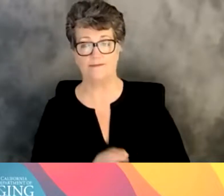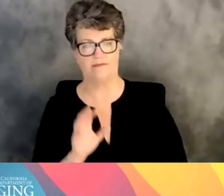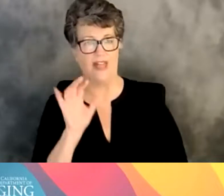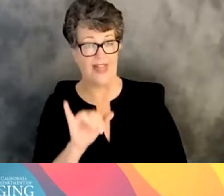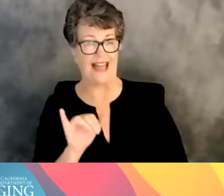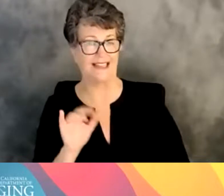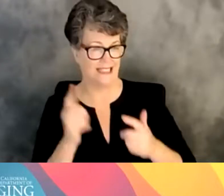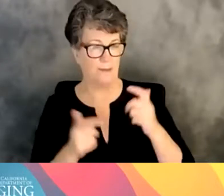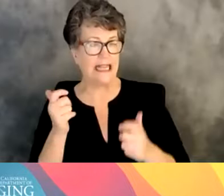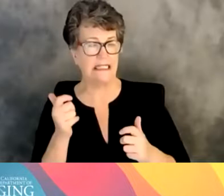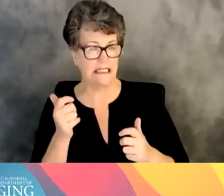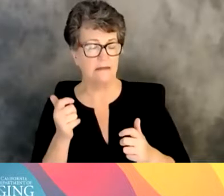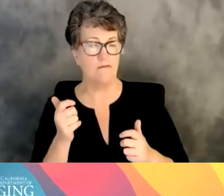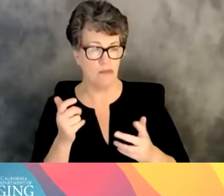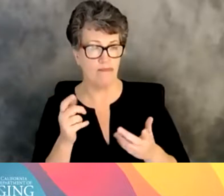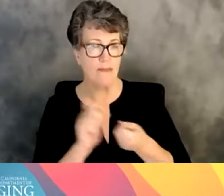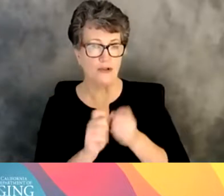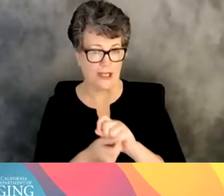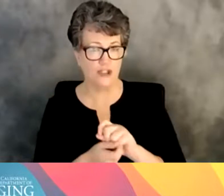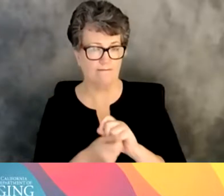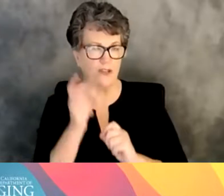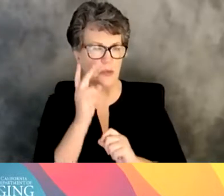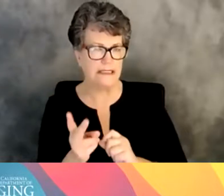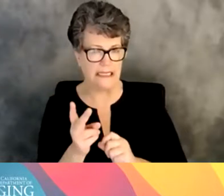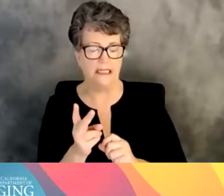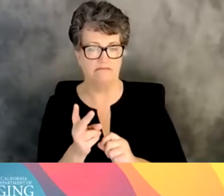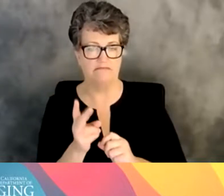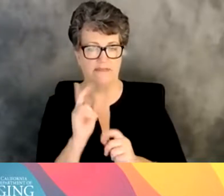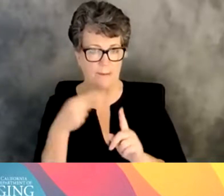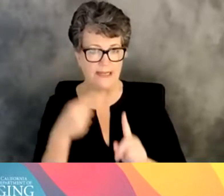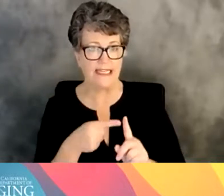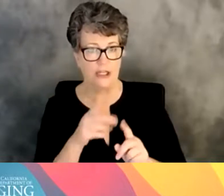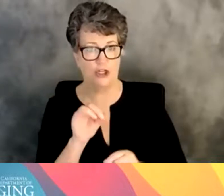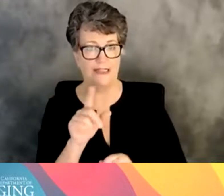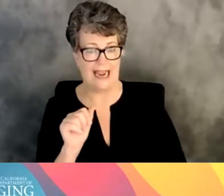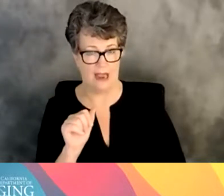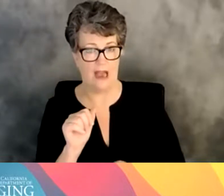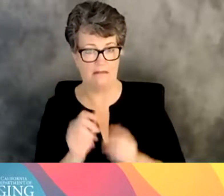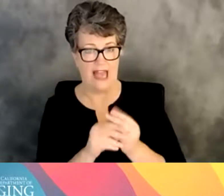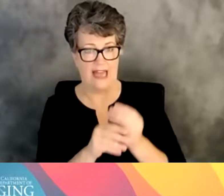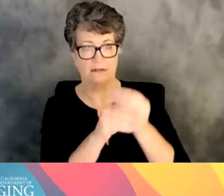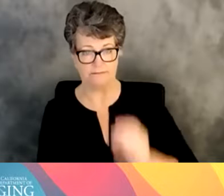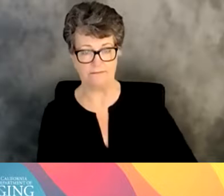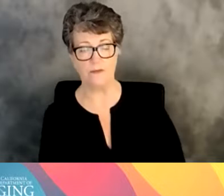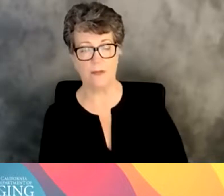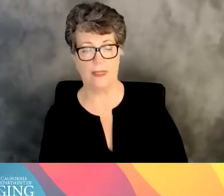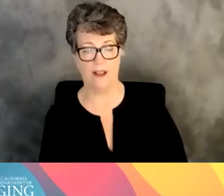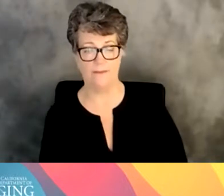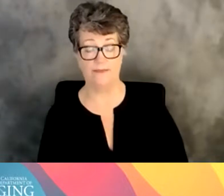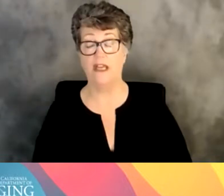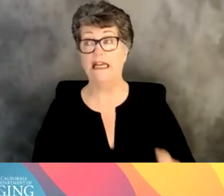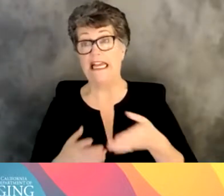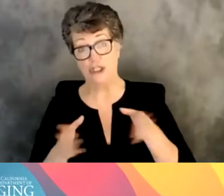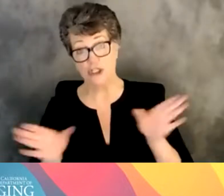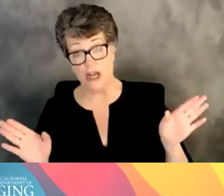biggest change of where you will see that particular set of data additions coming. In general, across